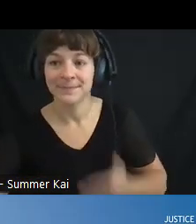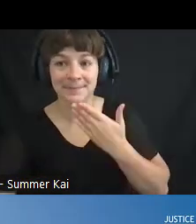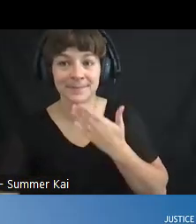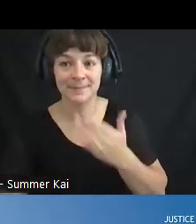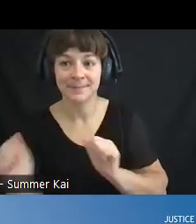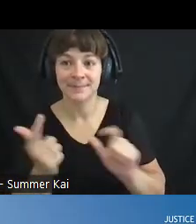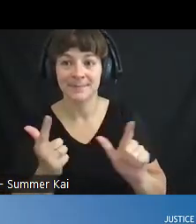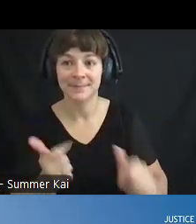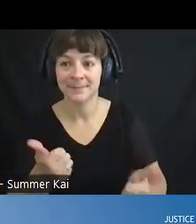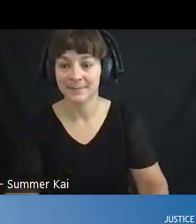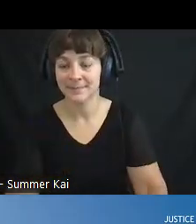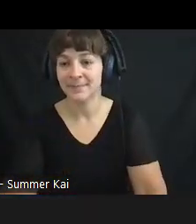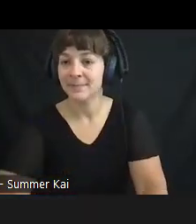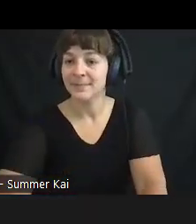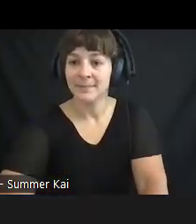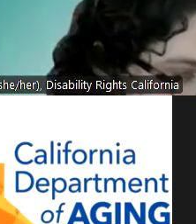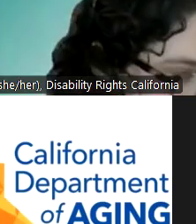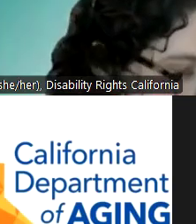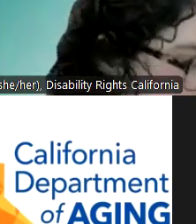all.